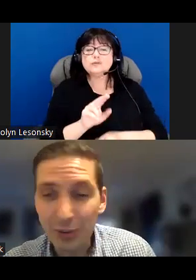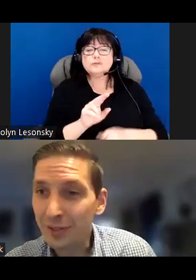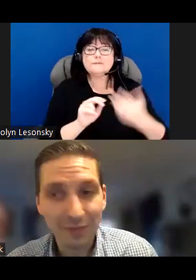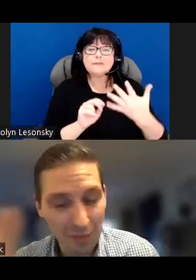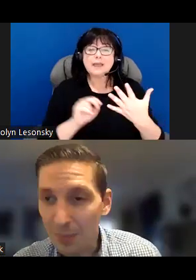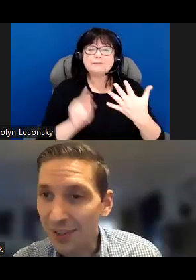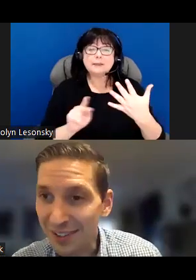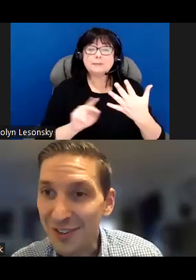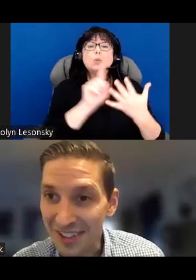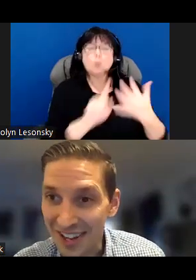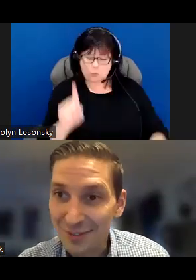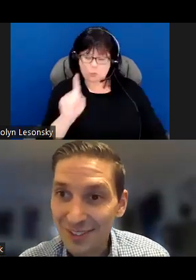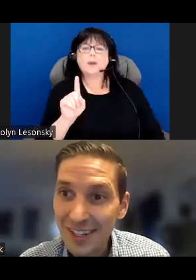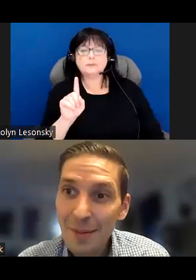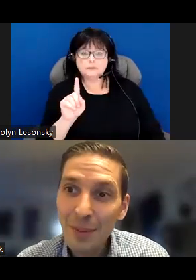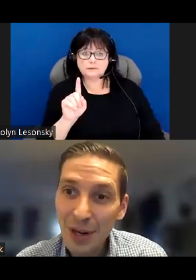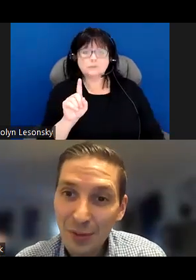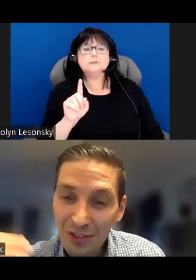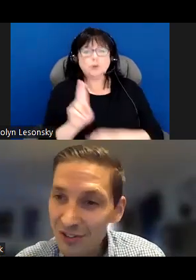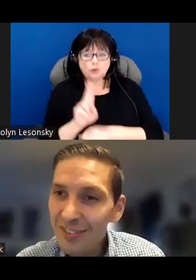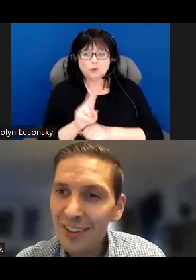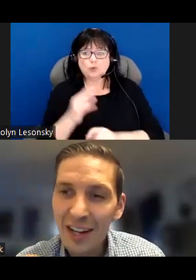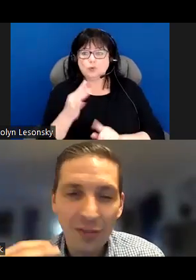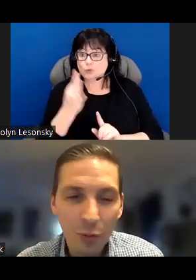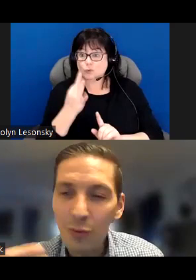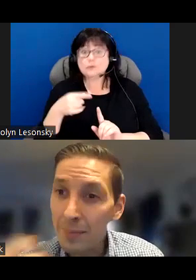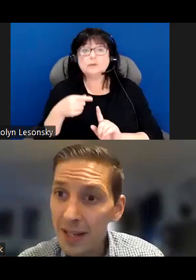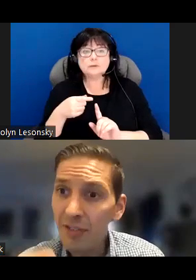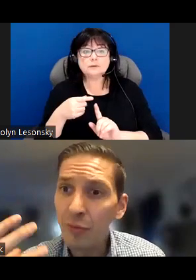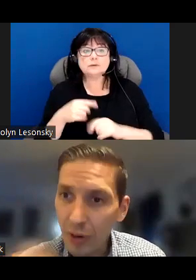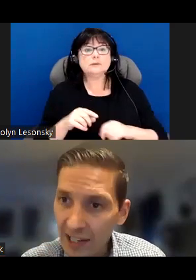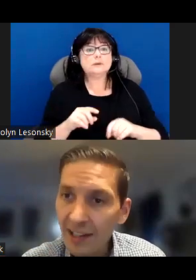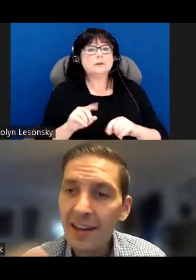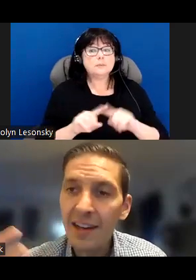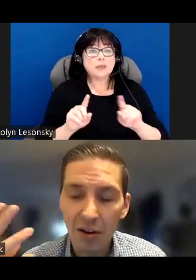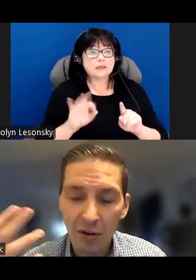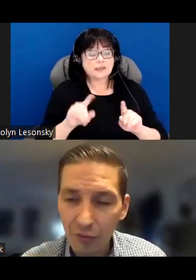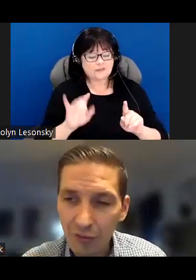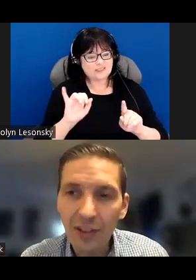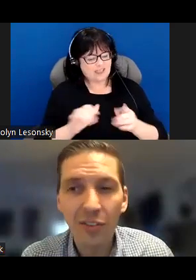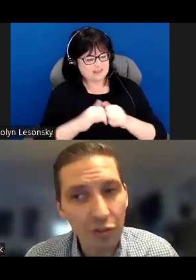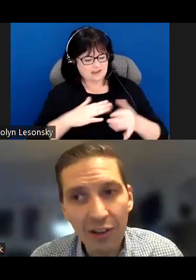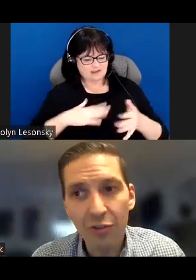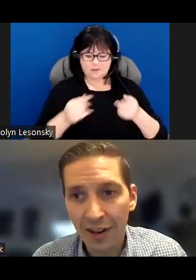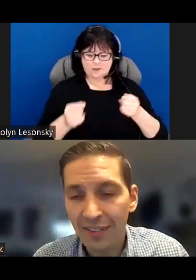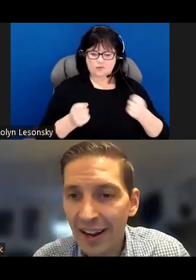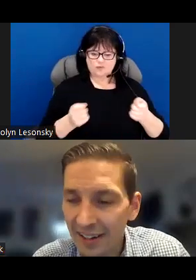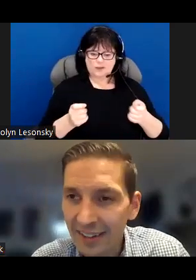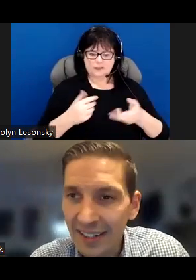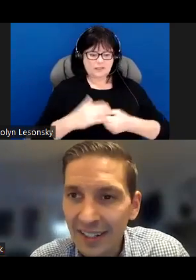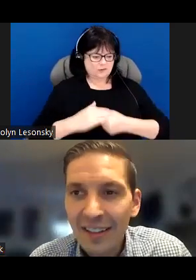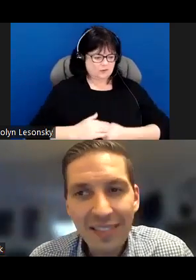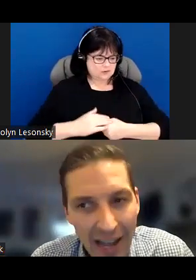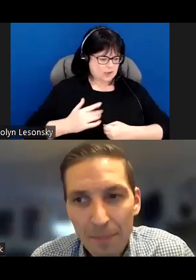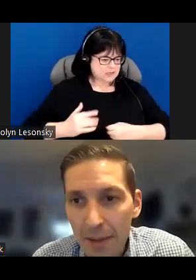recreational tool, people can live their life. But what I would suggest, again, if this was my means of regulating those feelings of stress or